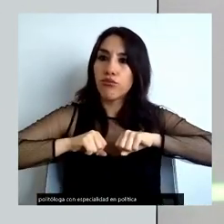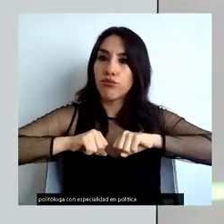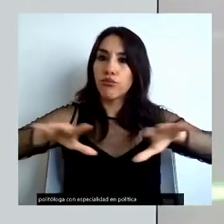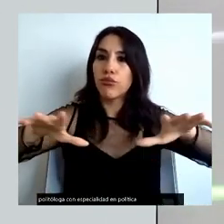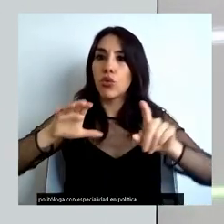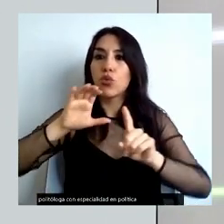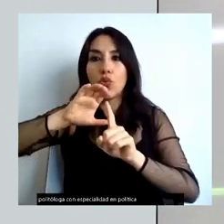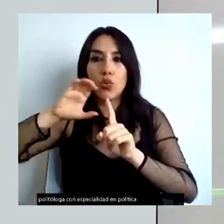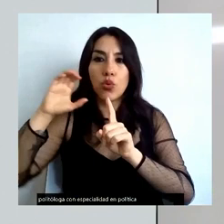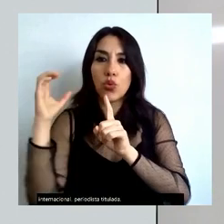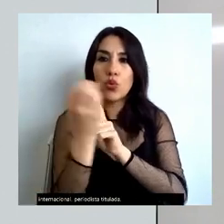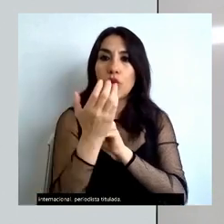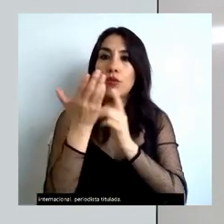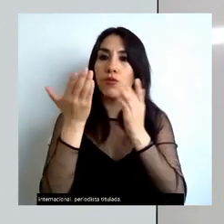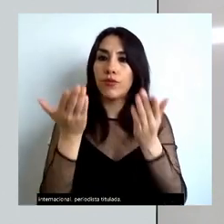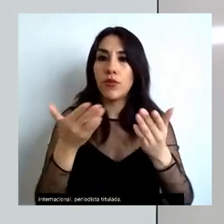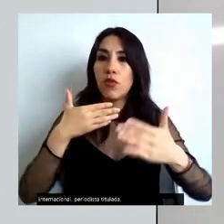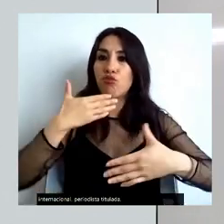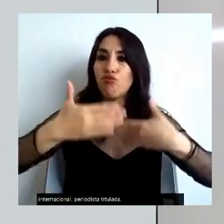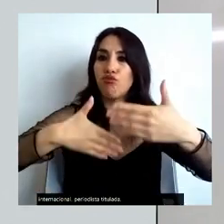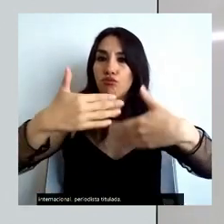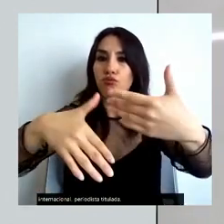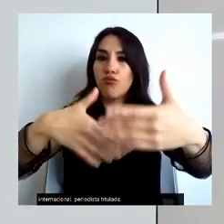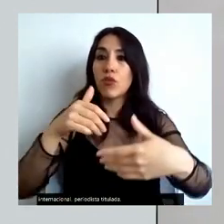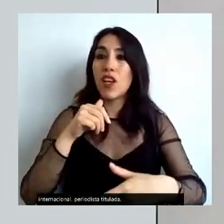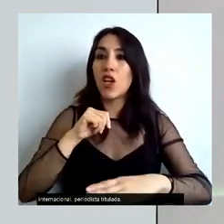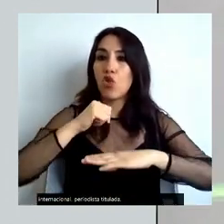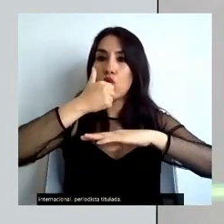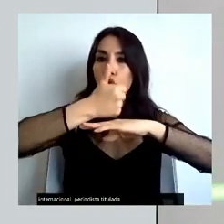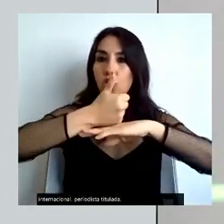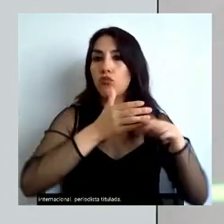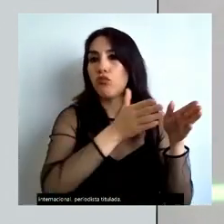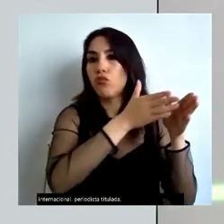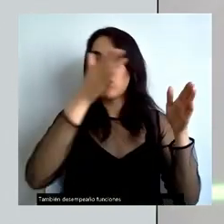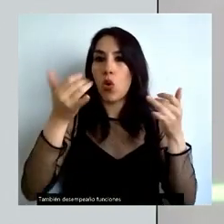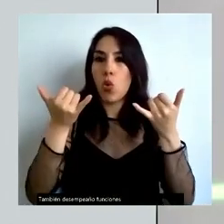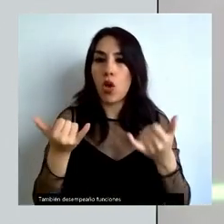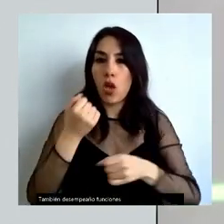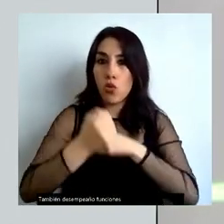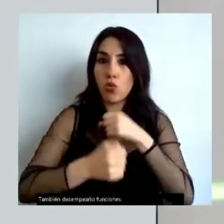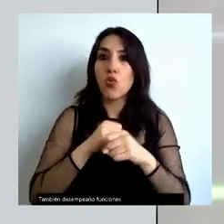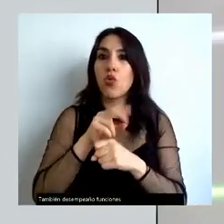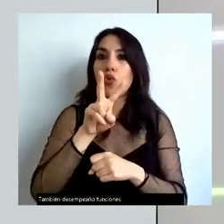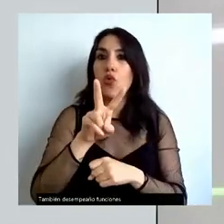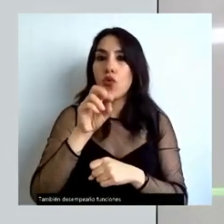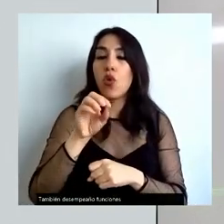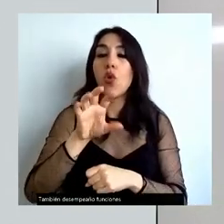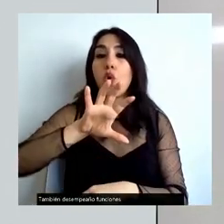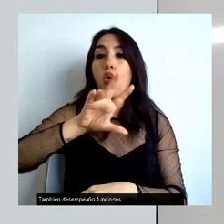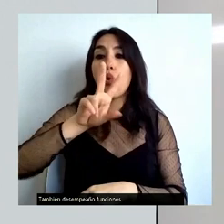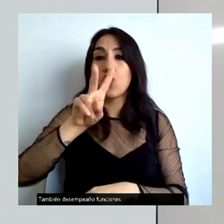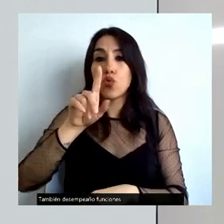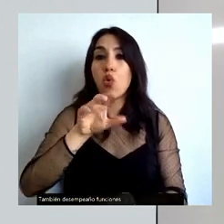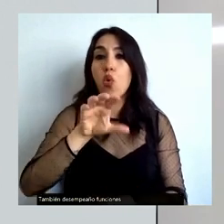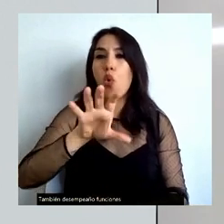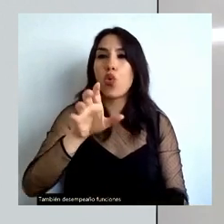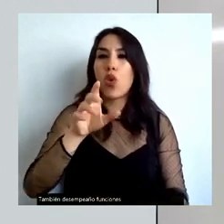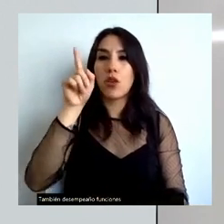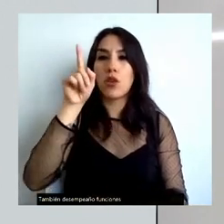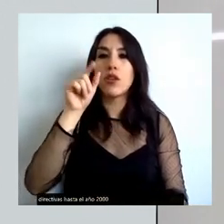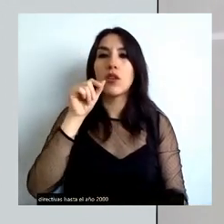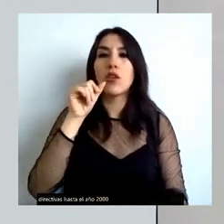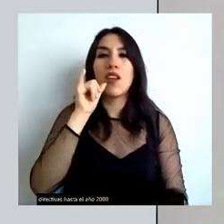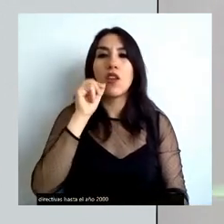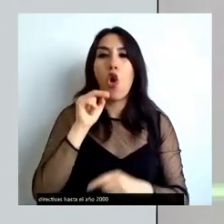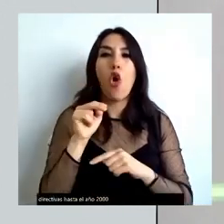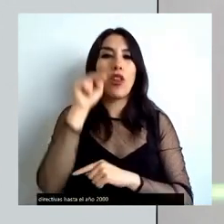multicultural coach. She also held managerial positions until the 2000 in the private sector in Italy. It's a real honor for